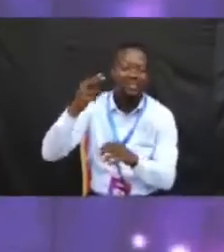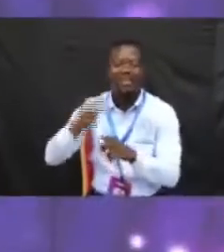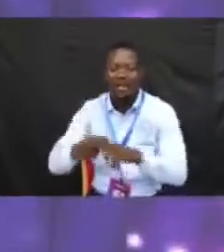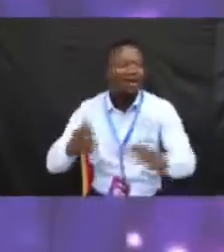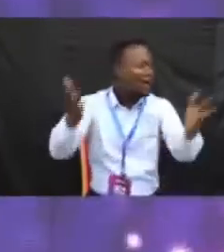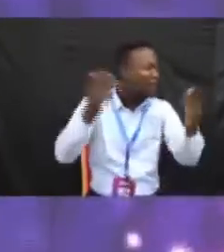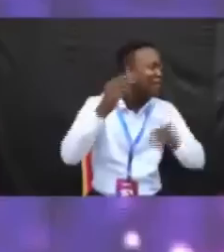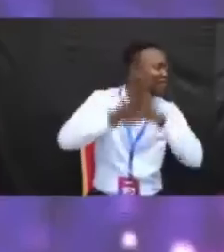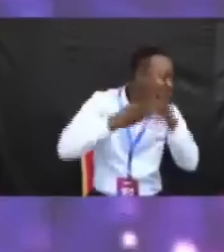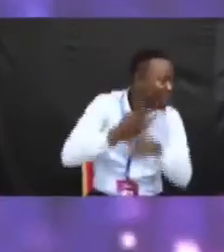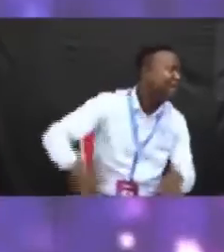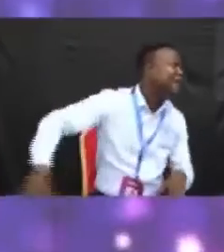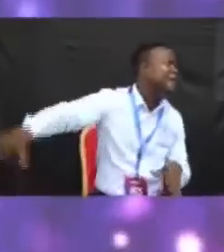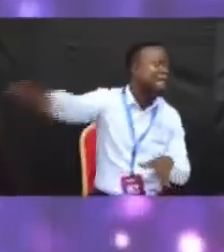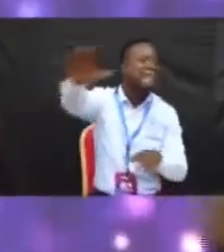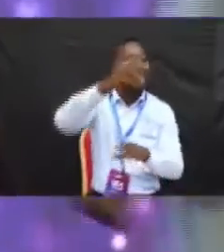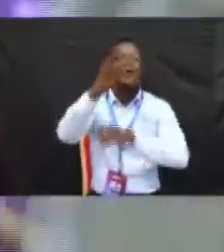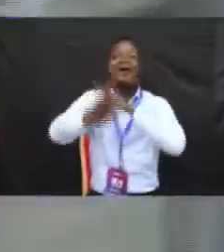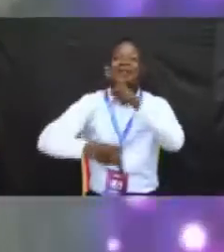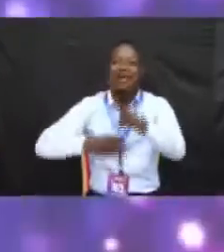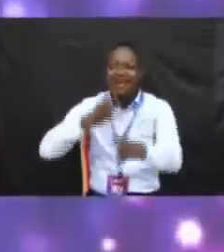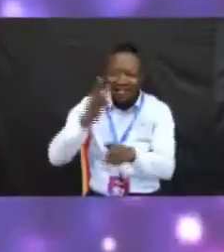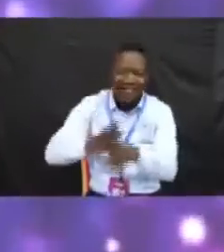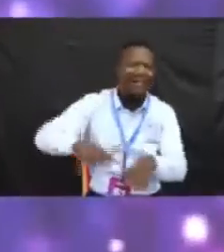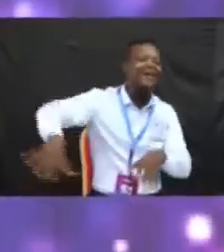I'm let it out.